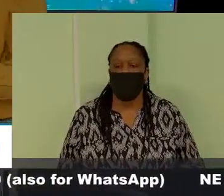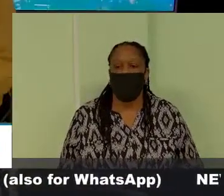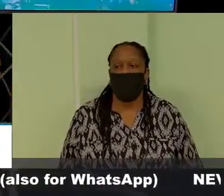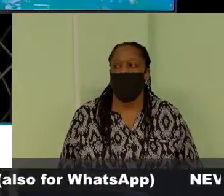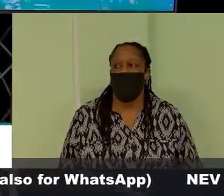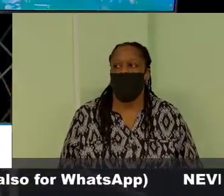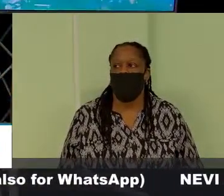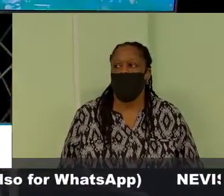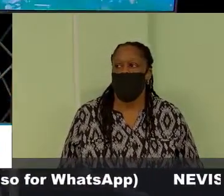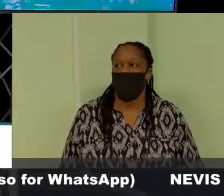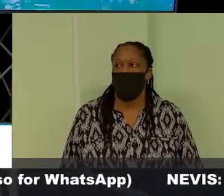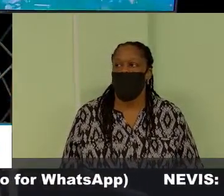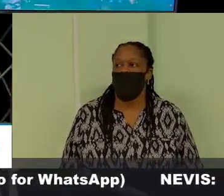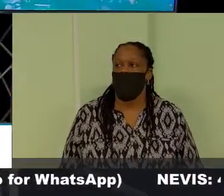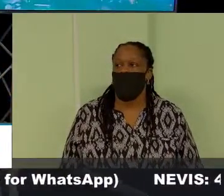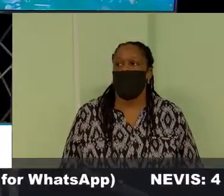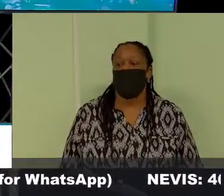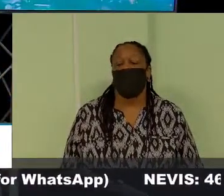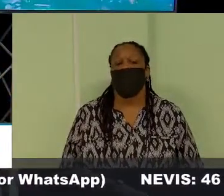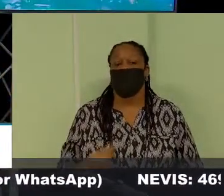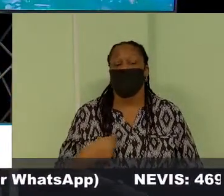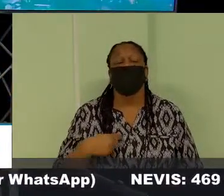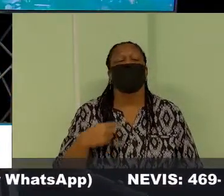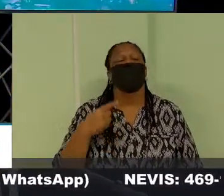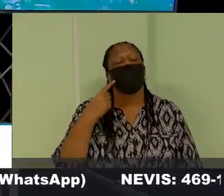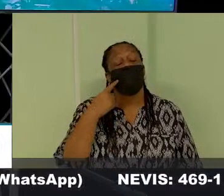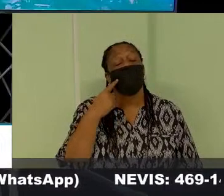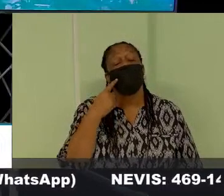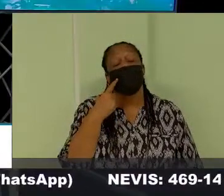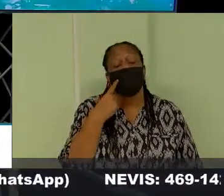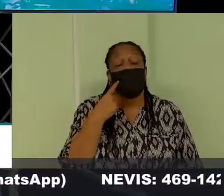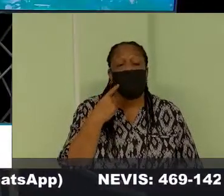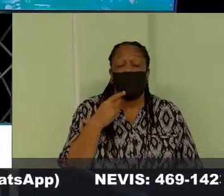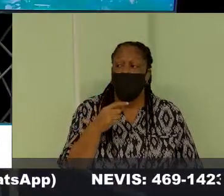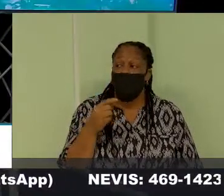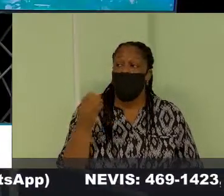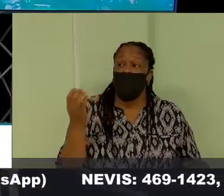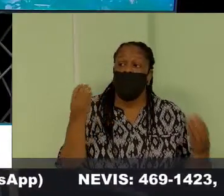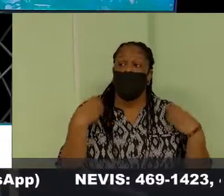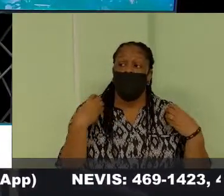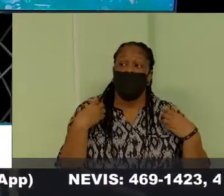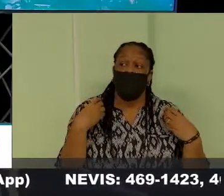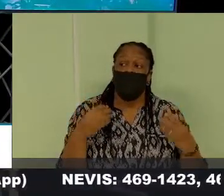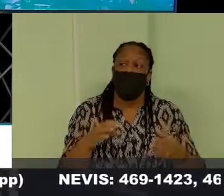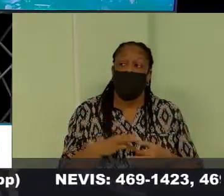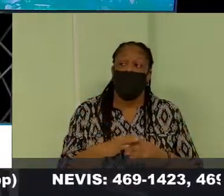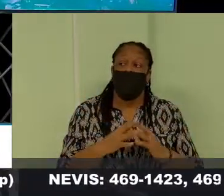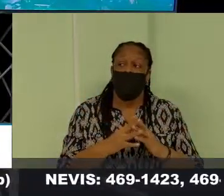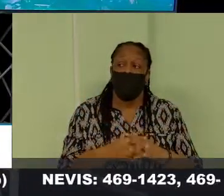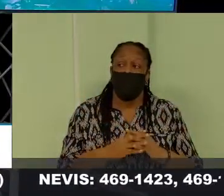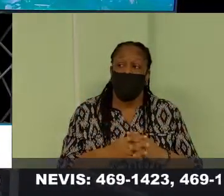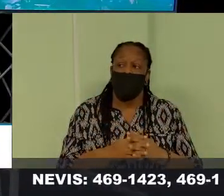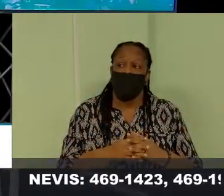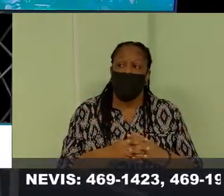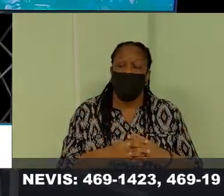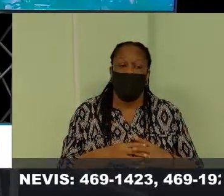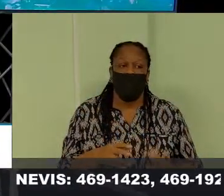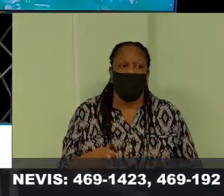It's interesting that the President of the United States has been used for